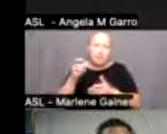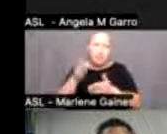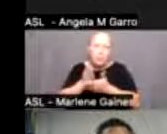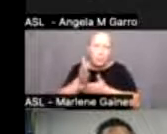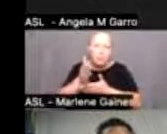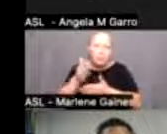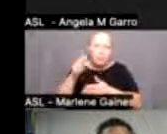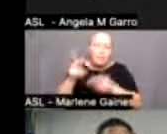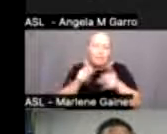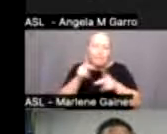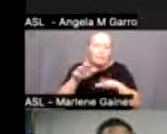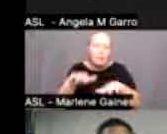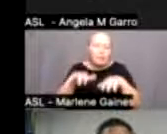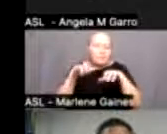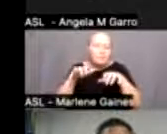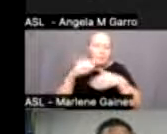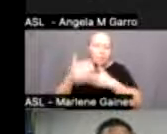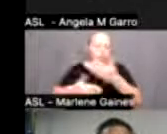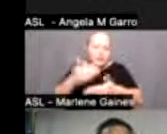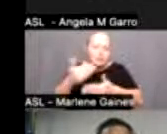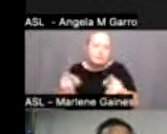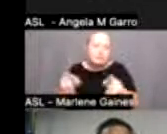process, as well as